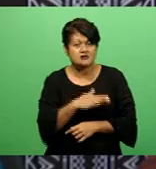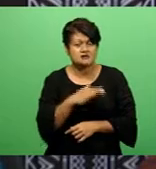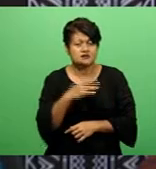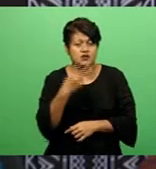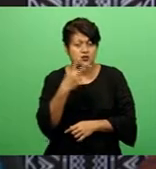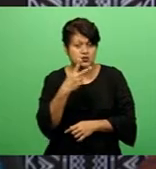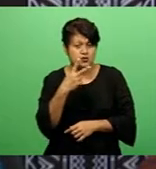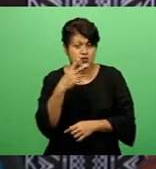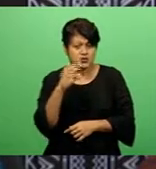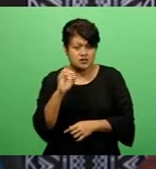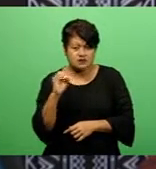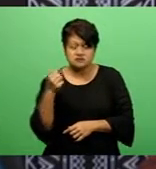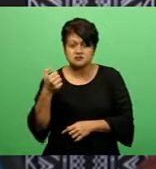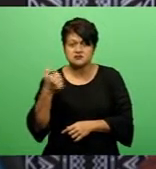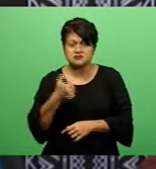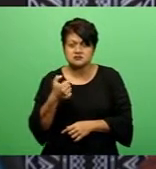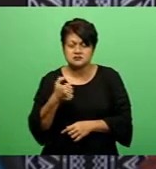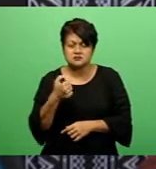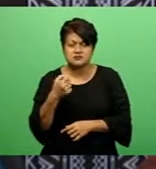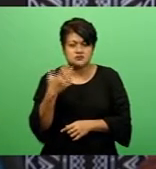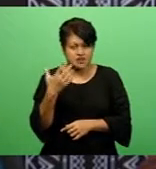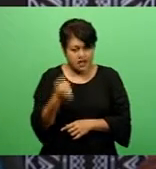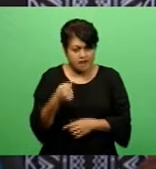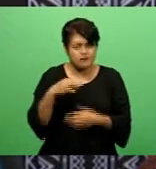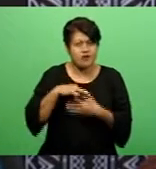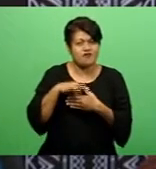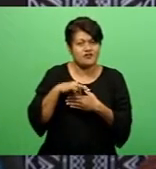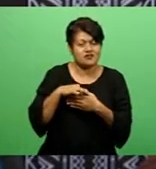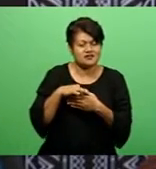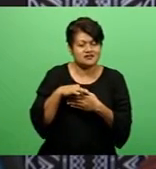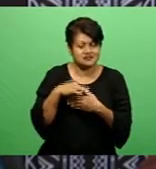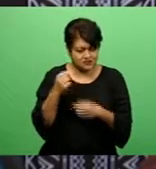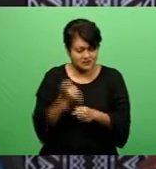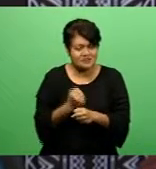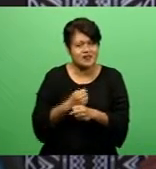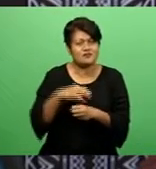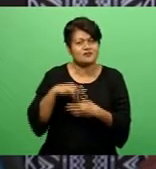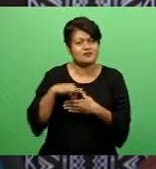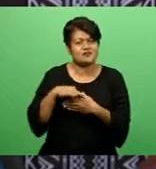2016 we made a profit of $100,000. 2017 we made a profit of